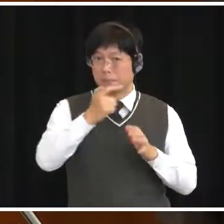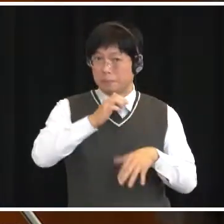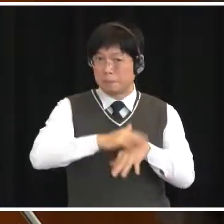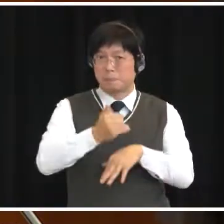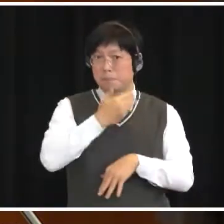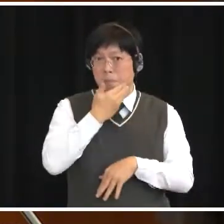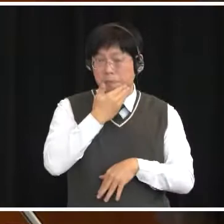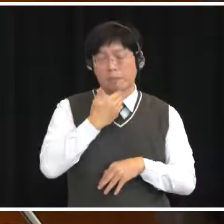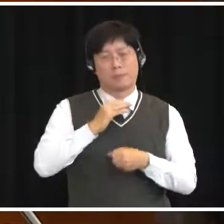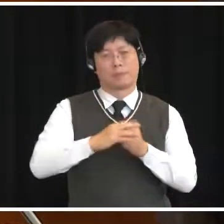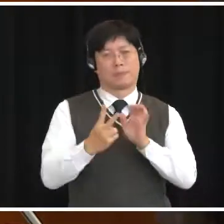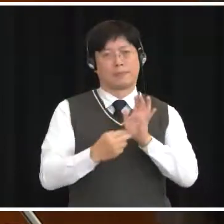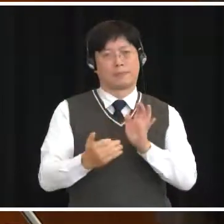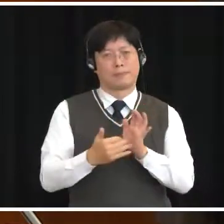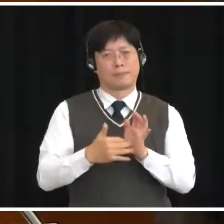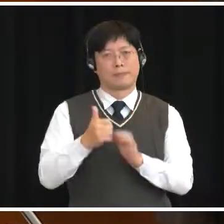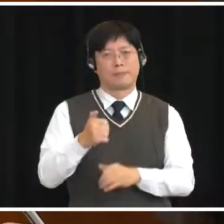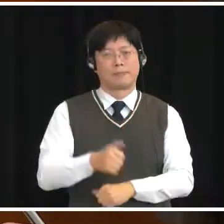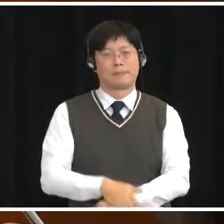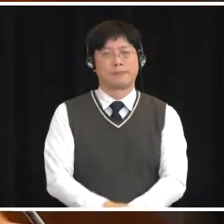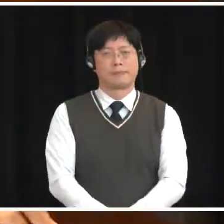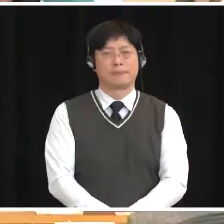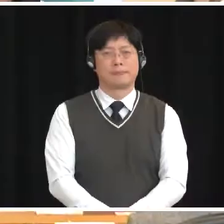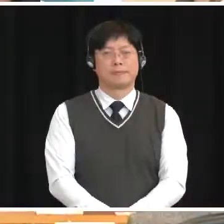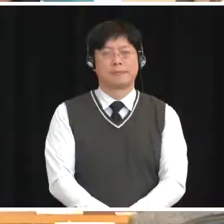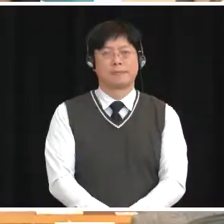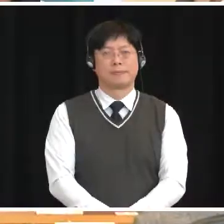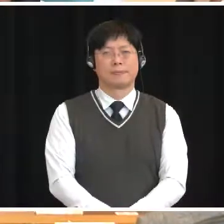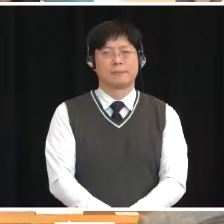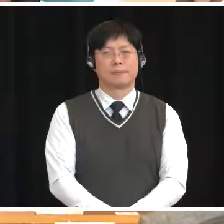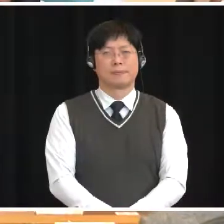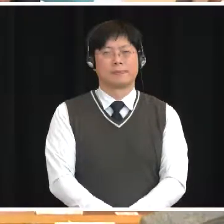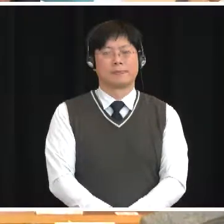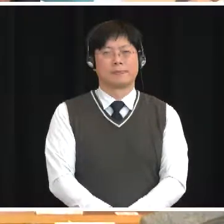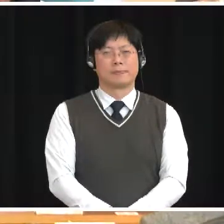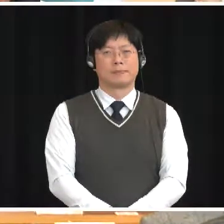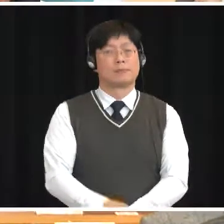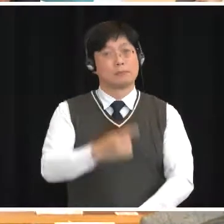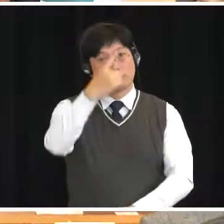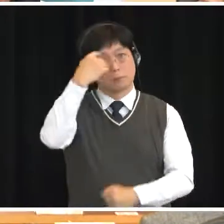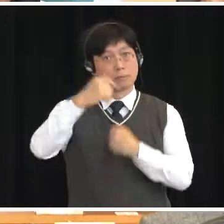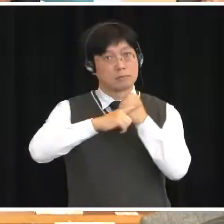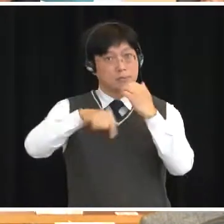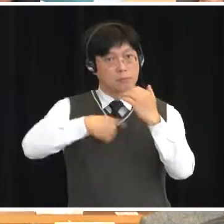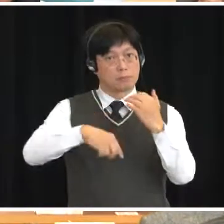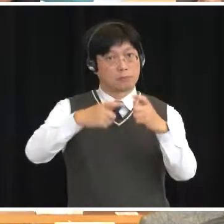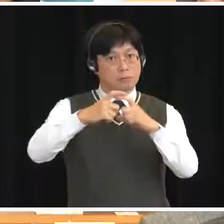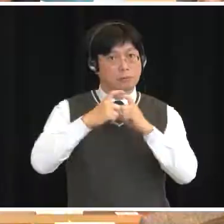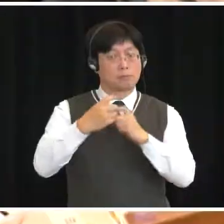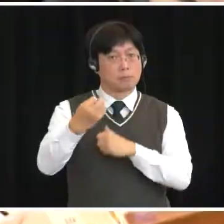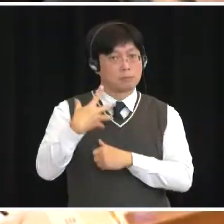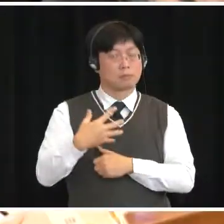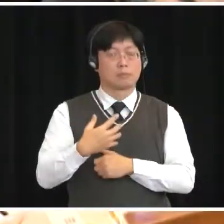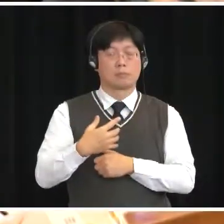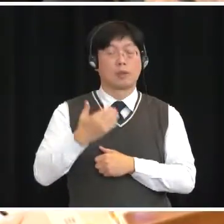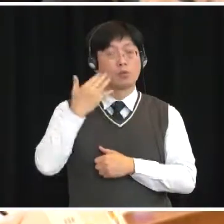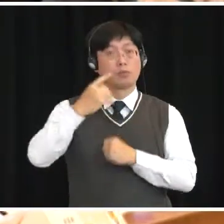would that's all the issues that we considered when we consider best interest of child.